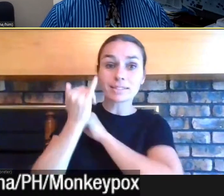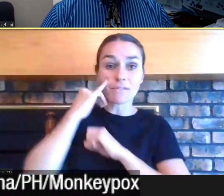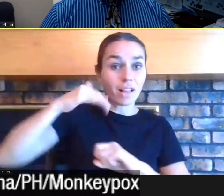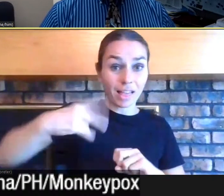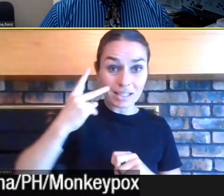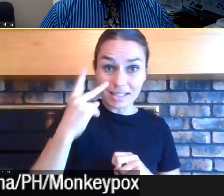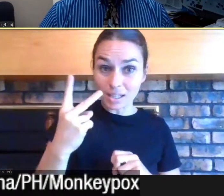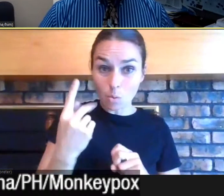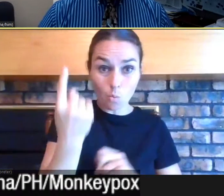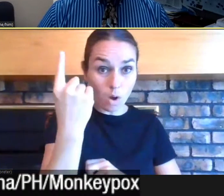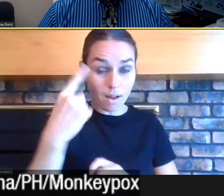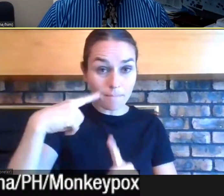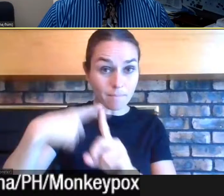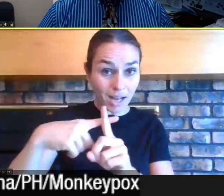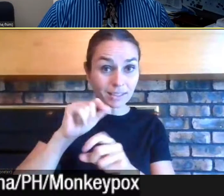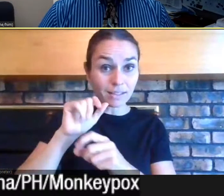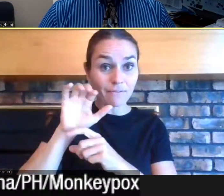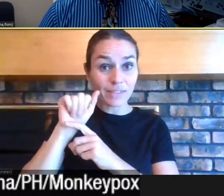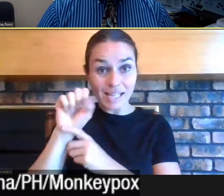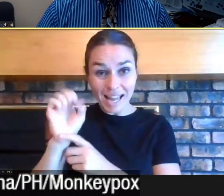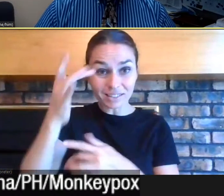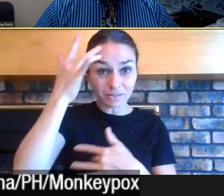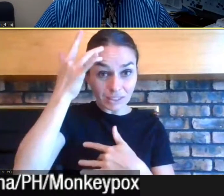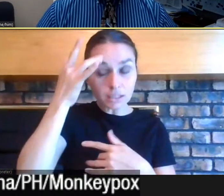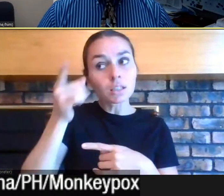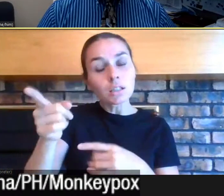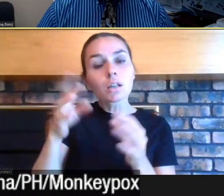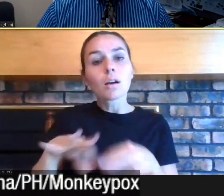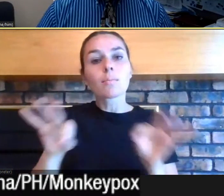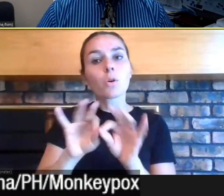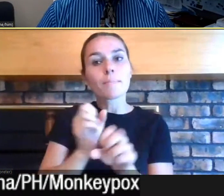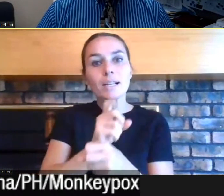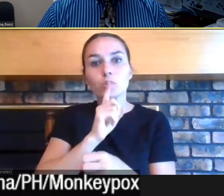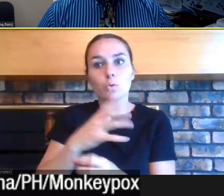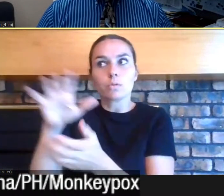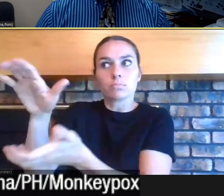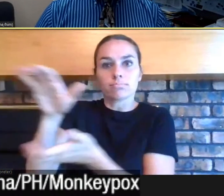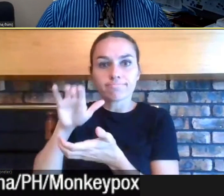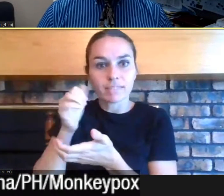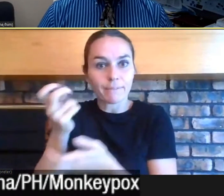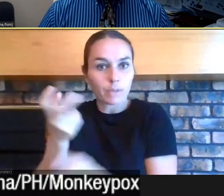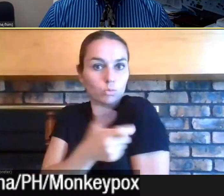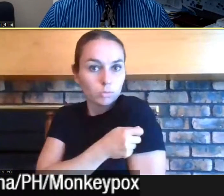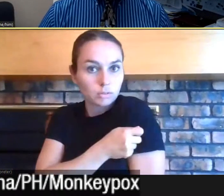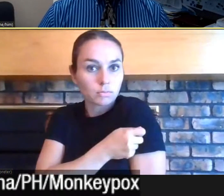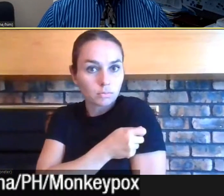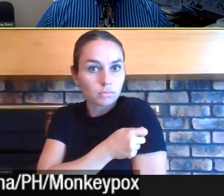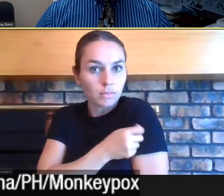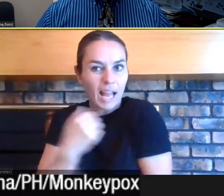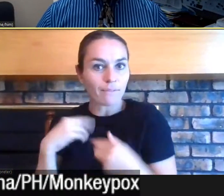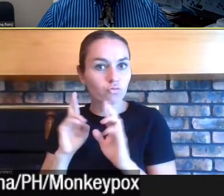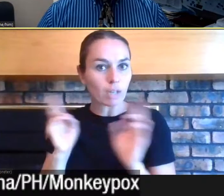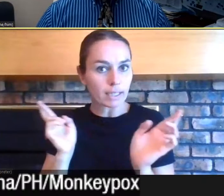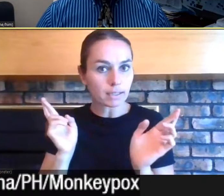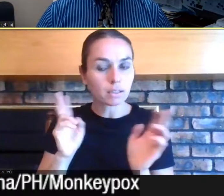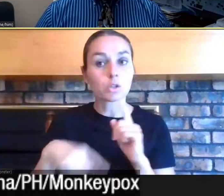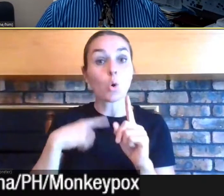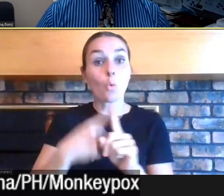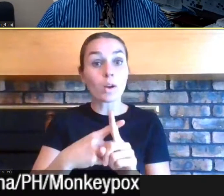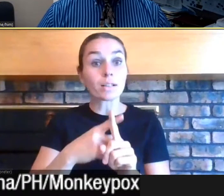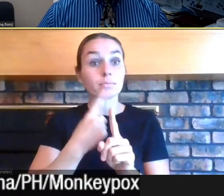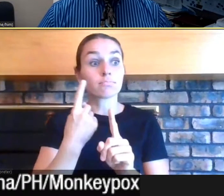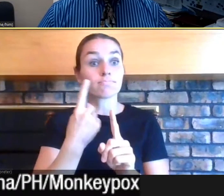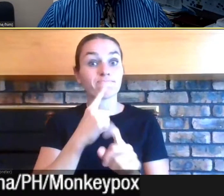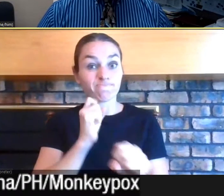sure that they secure a few doses of the Jynneos and TPOXX. When they get a case, they can jump right on it